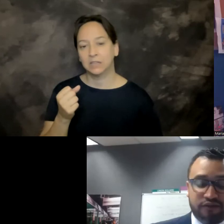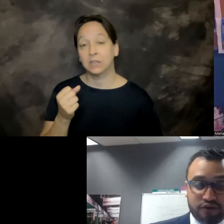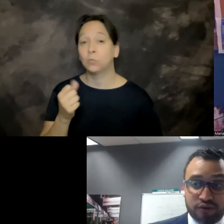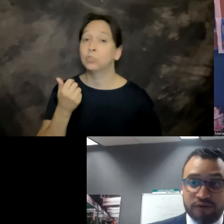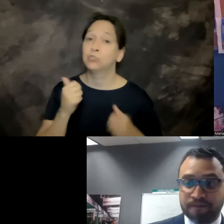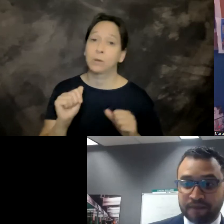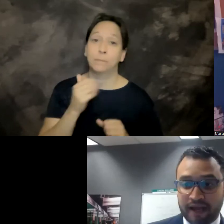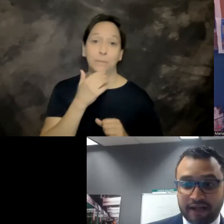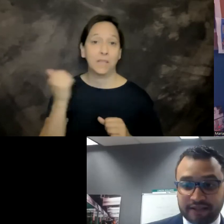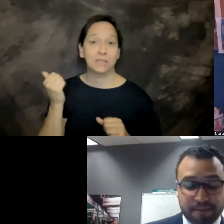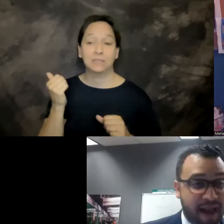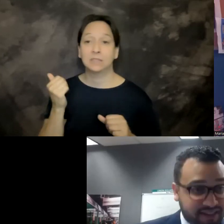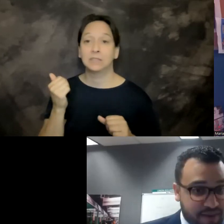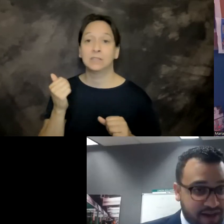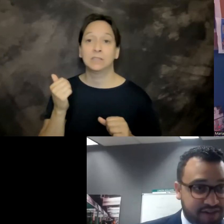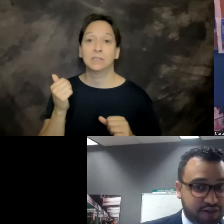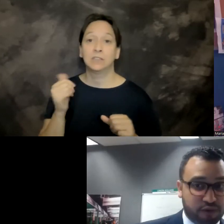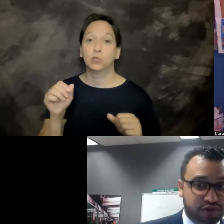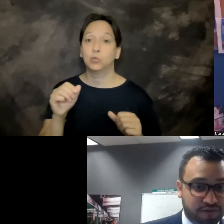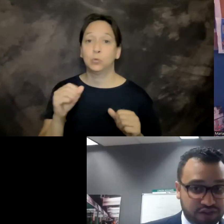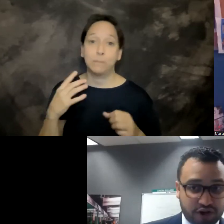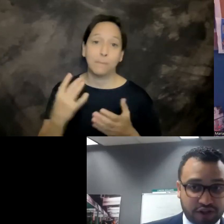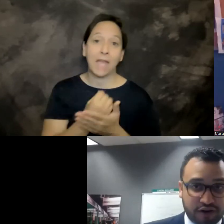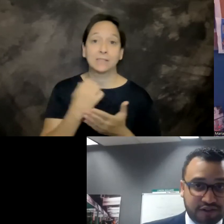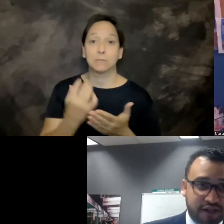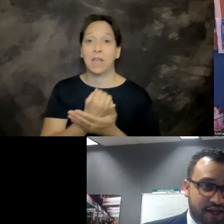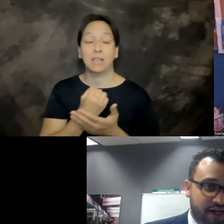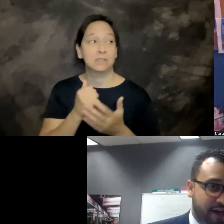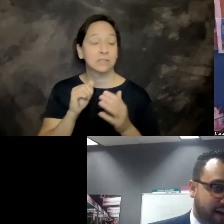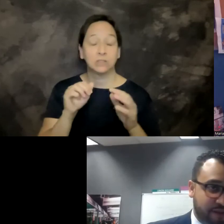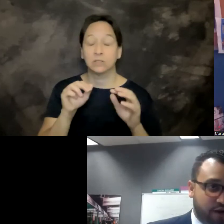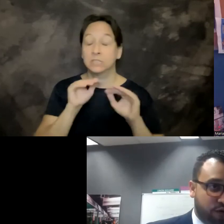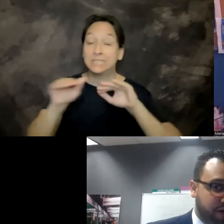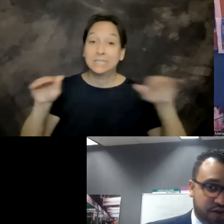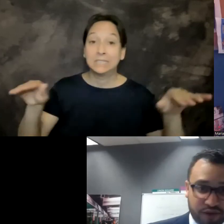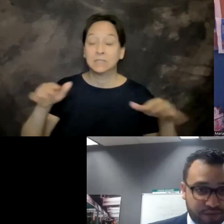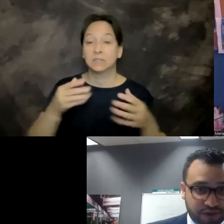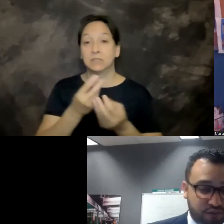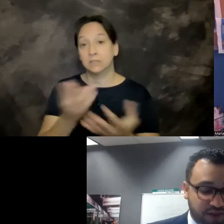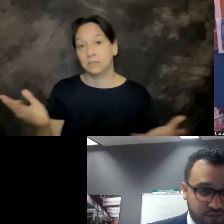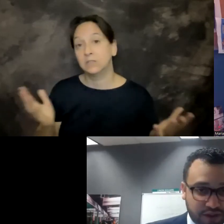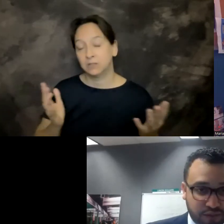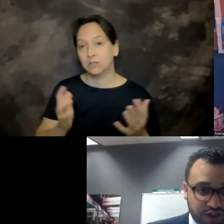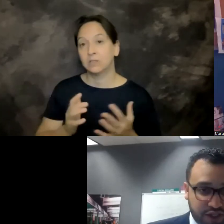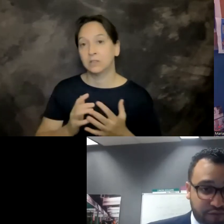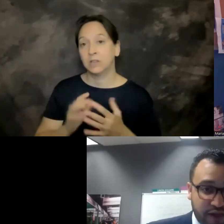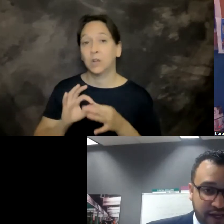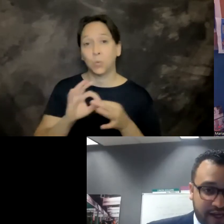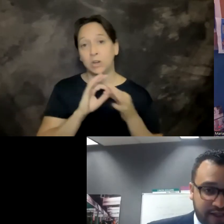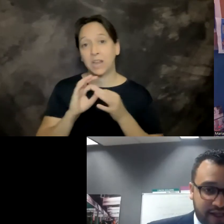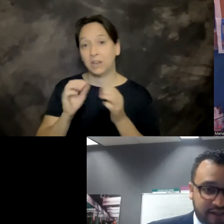can to maximize the exposure of these Charlie cards. And I've been in coordination with